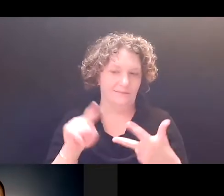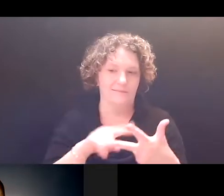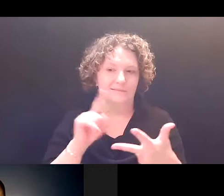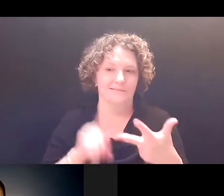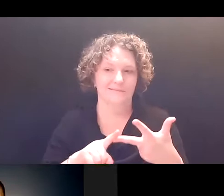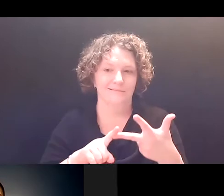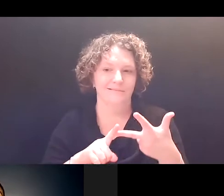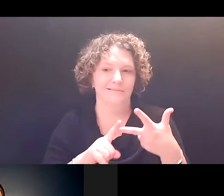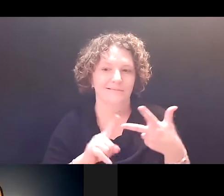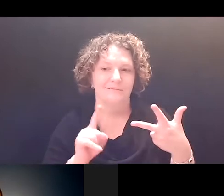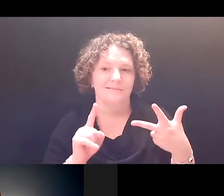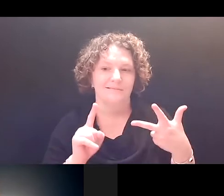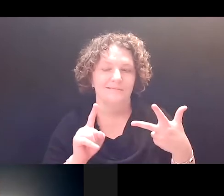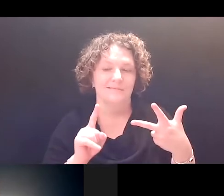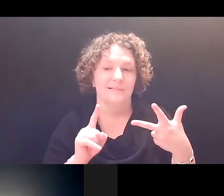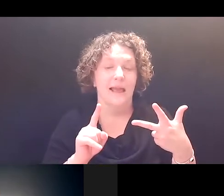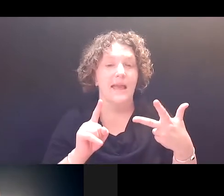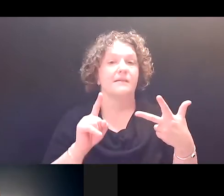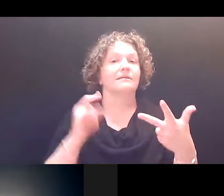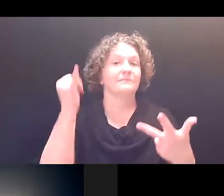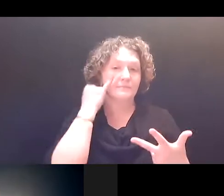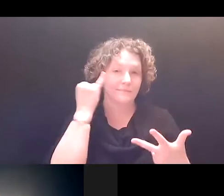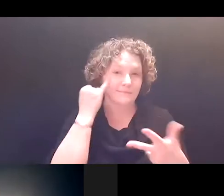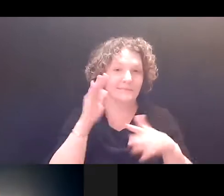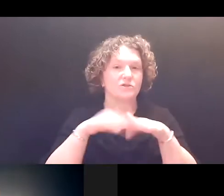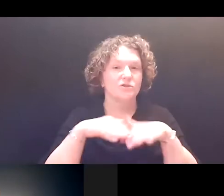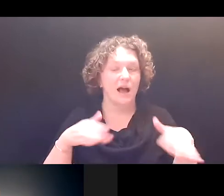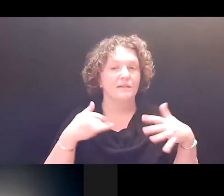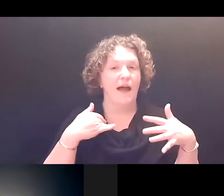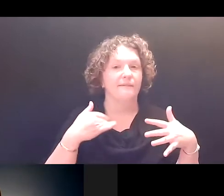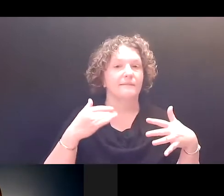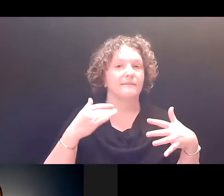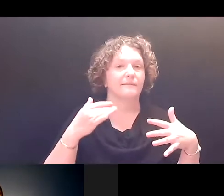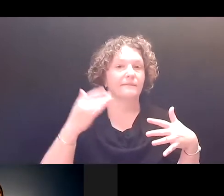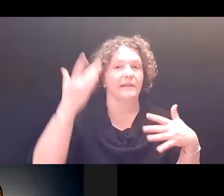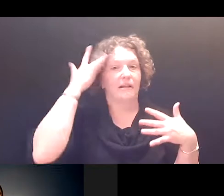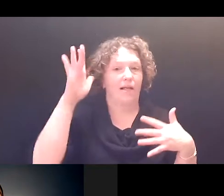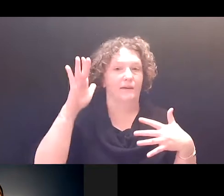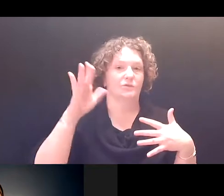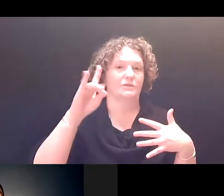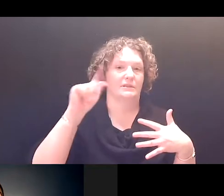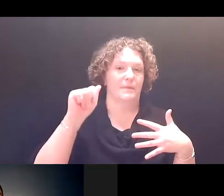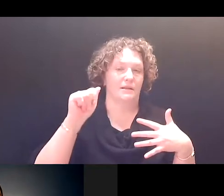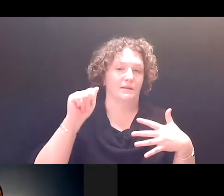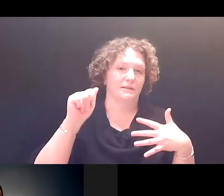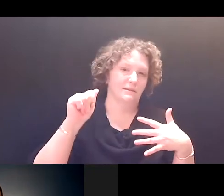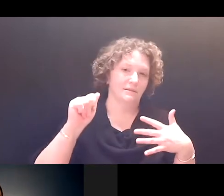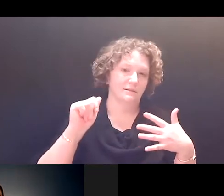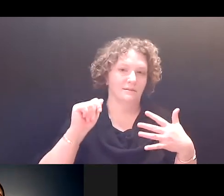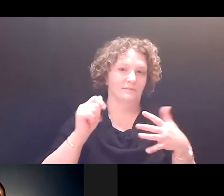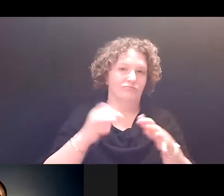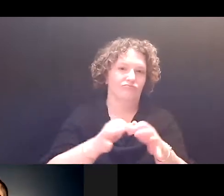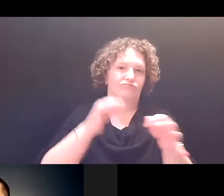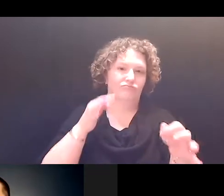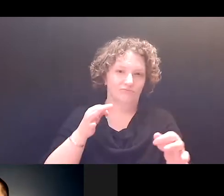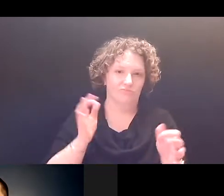to qualify for a cochlear implant? And if a child